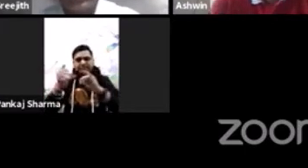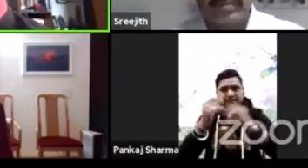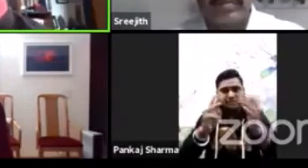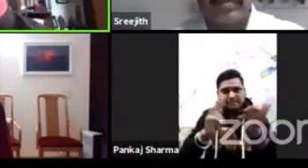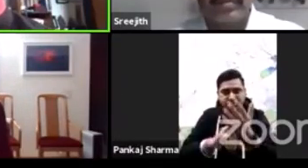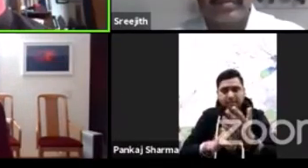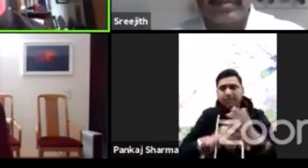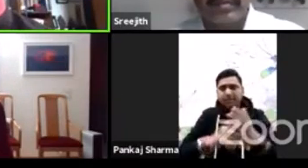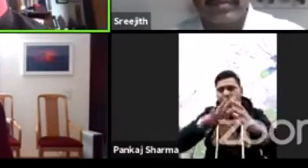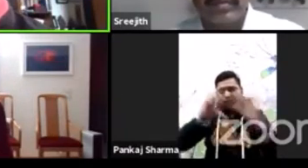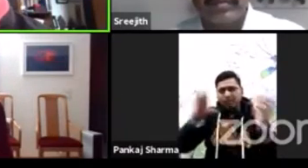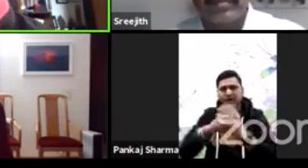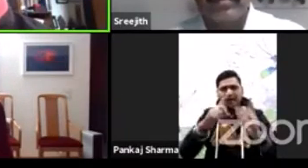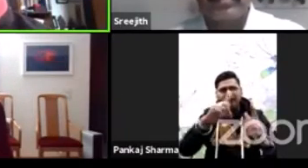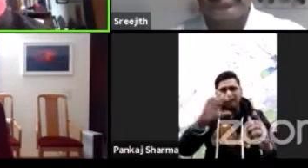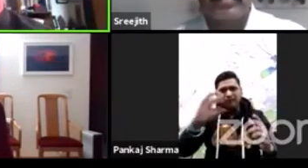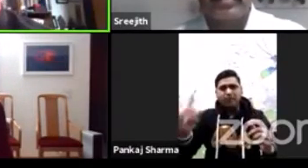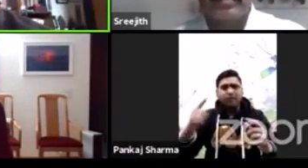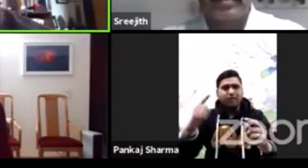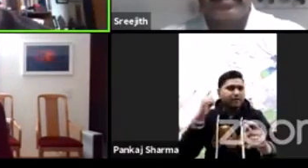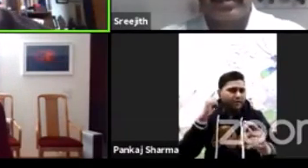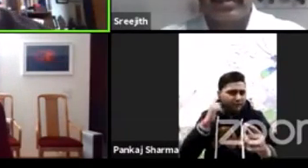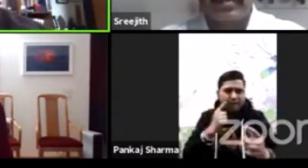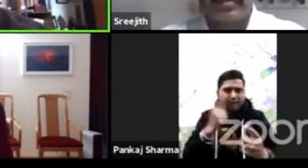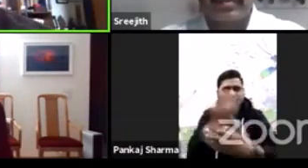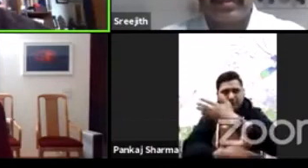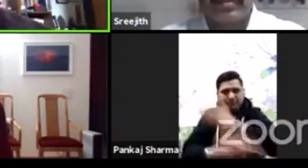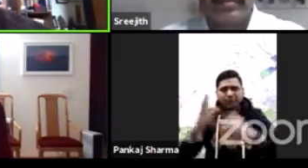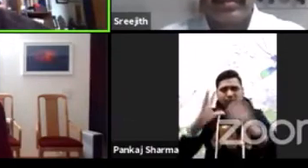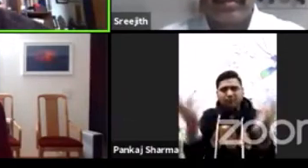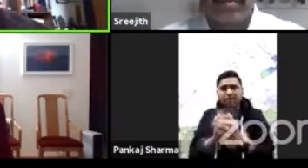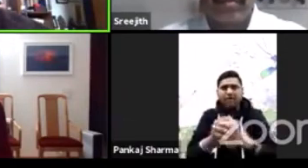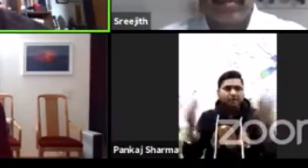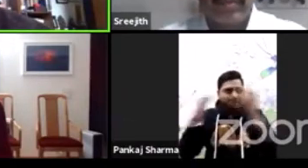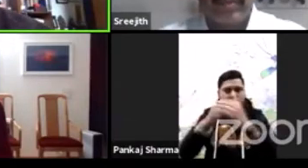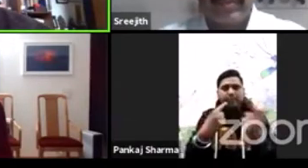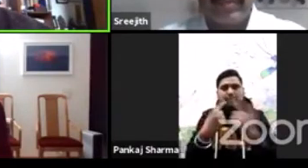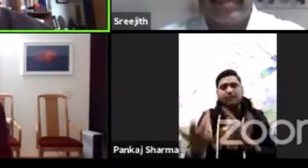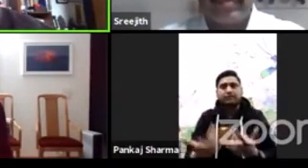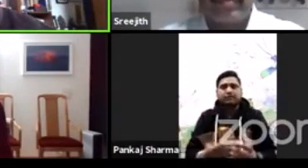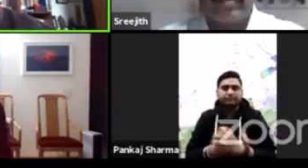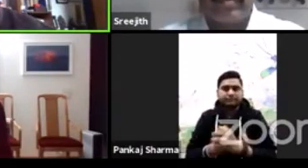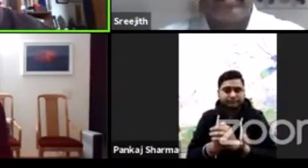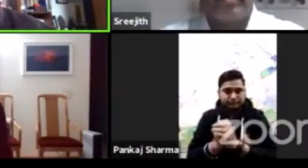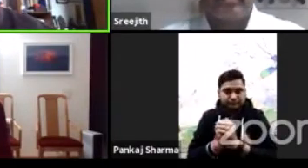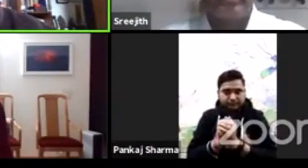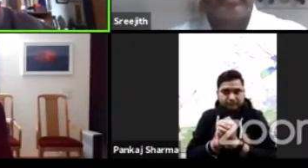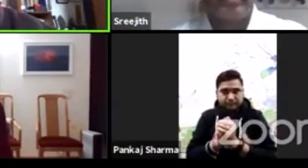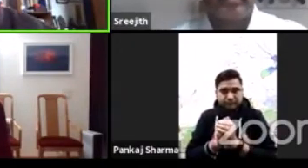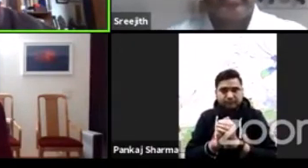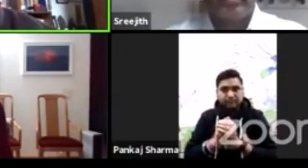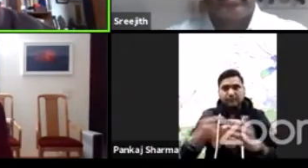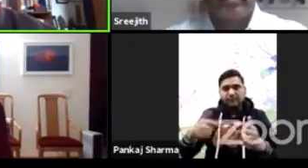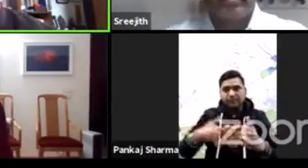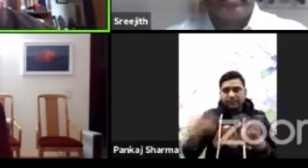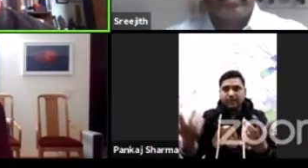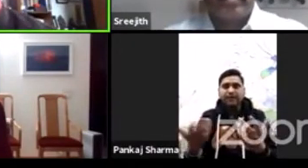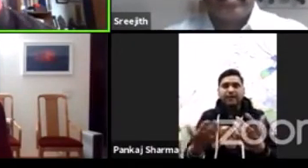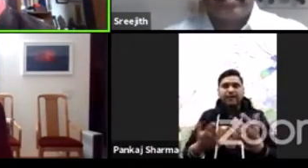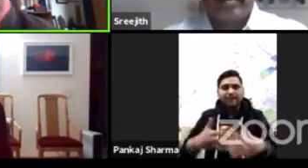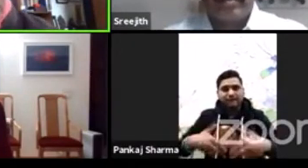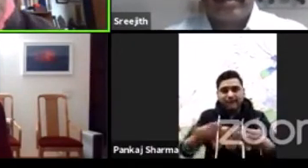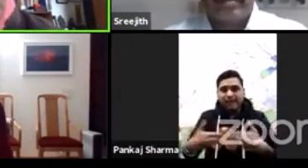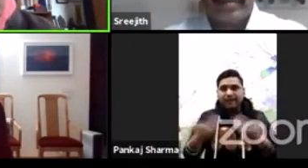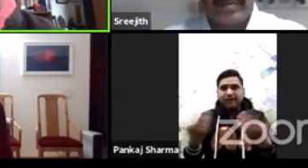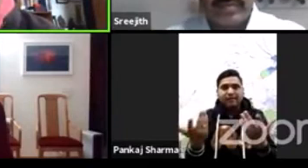with us, and we will apply this through them also to reach a large group. I would also like to celebrate this